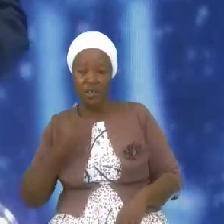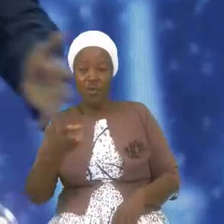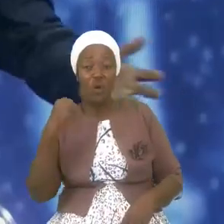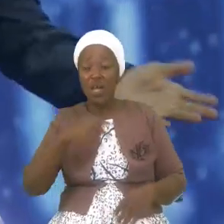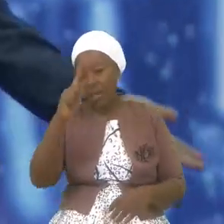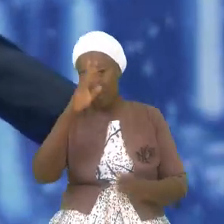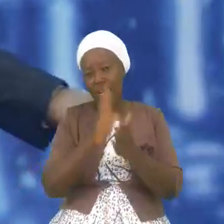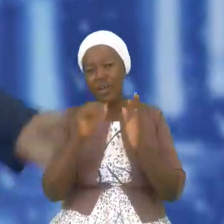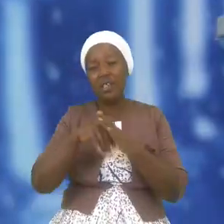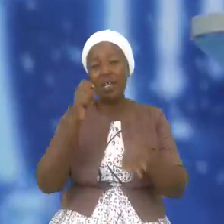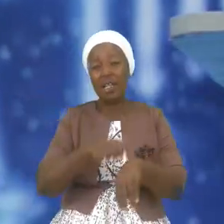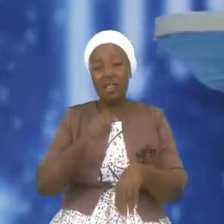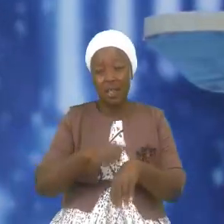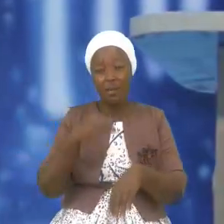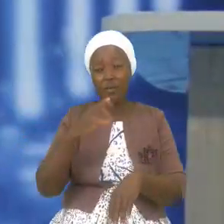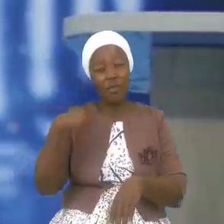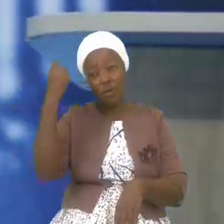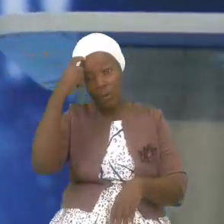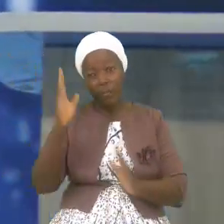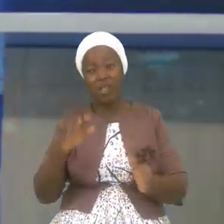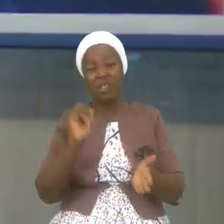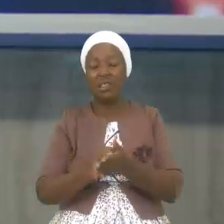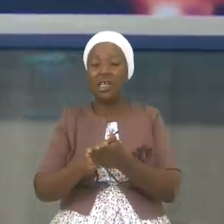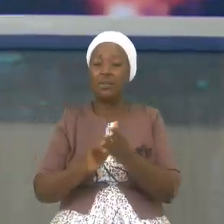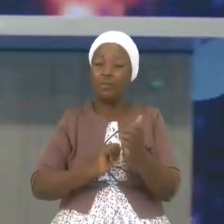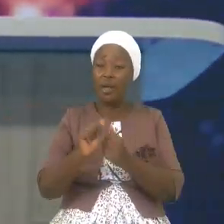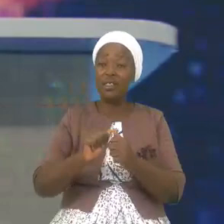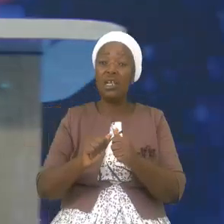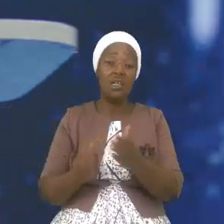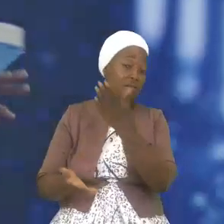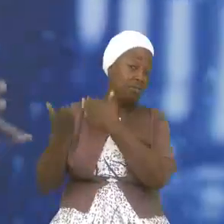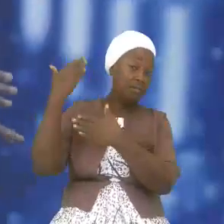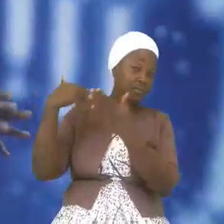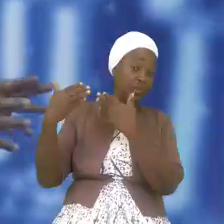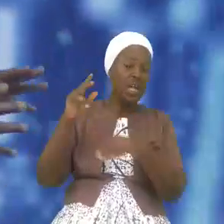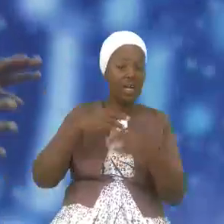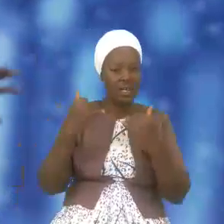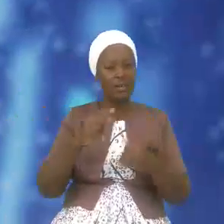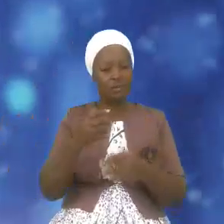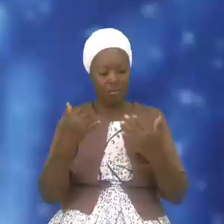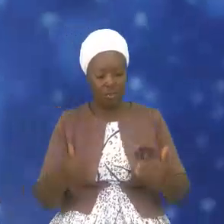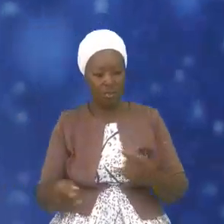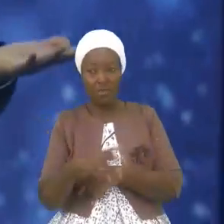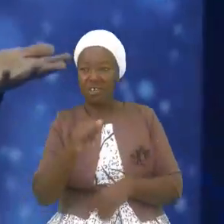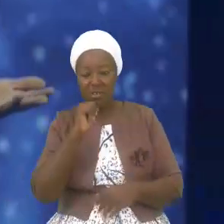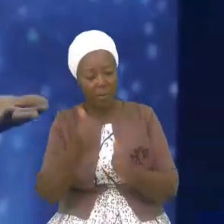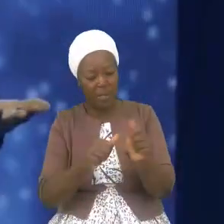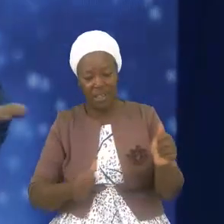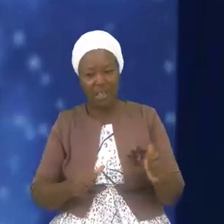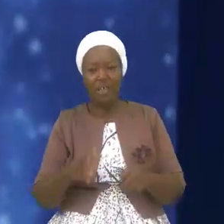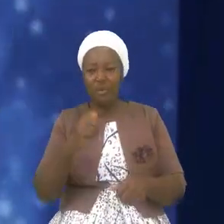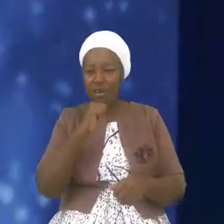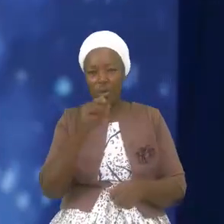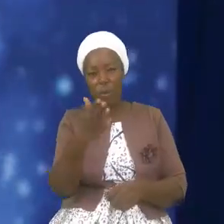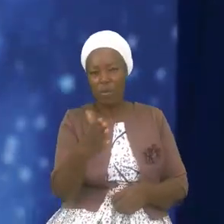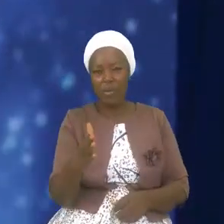away. And now today, you have not backslidden. You have not compromised. You have not become fearful. You have not become